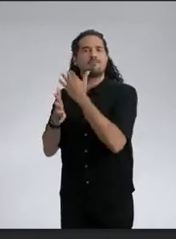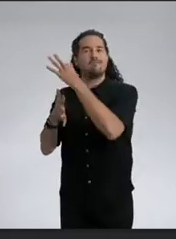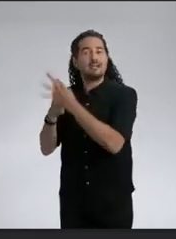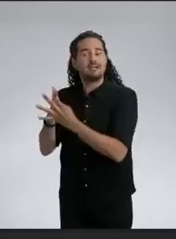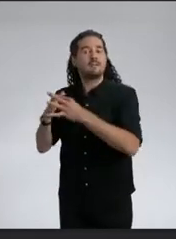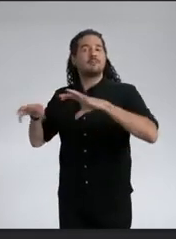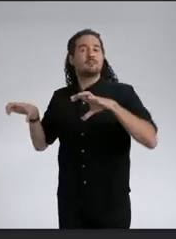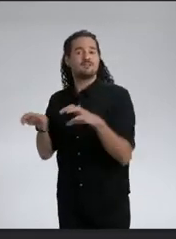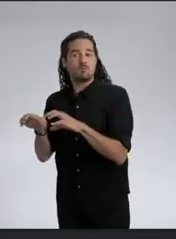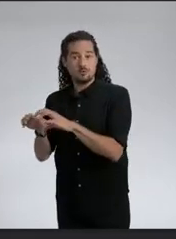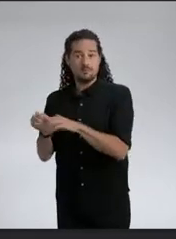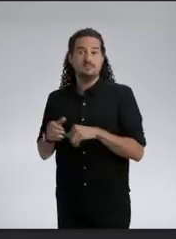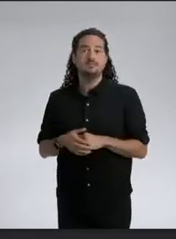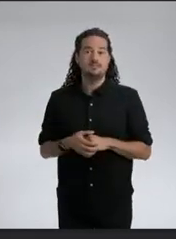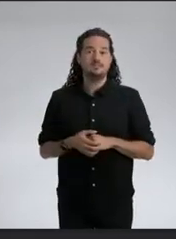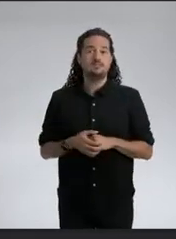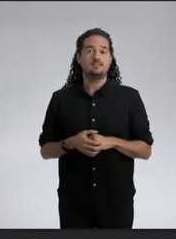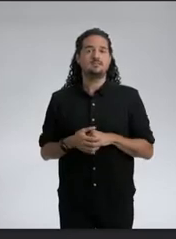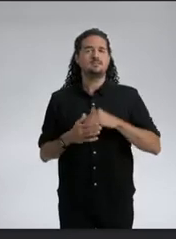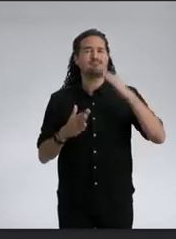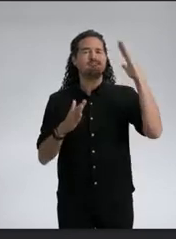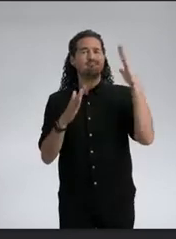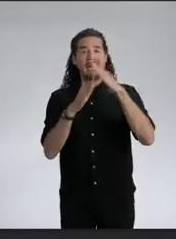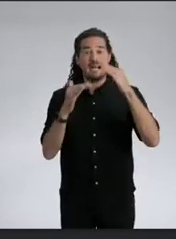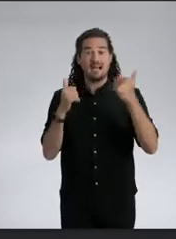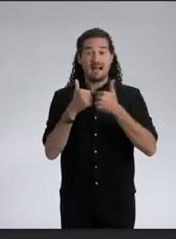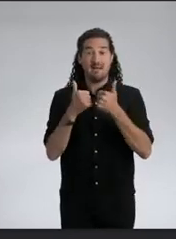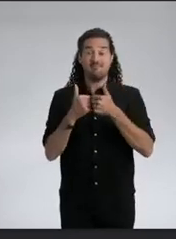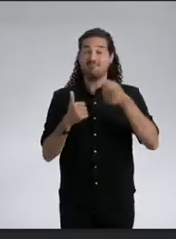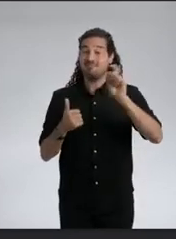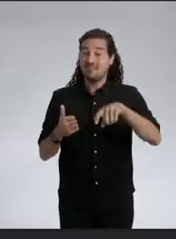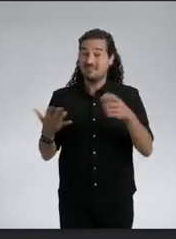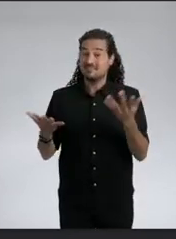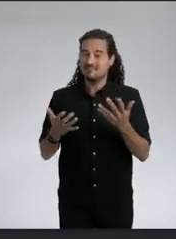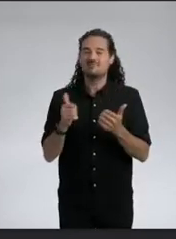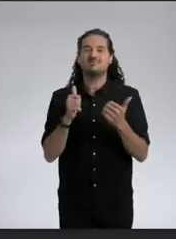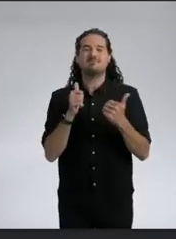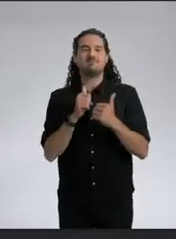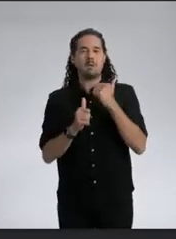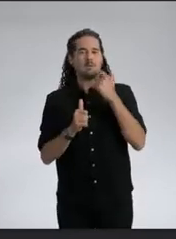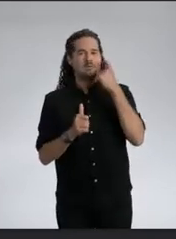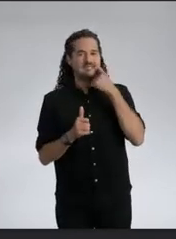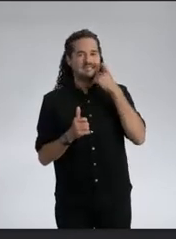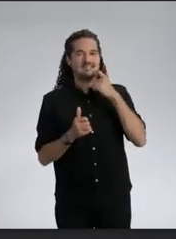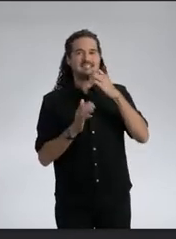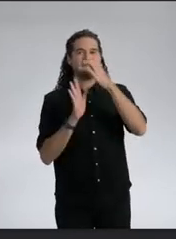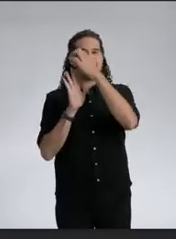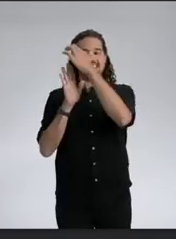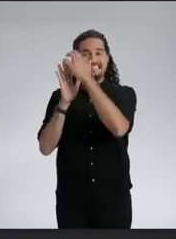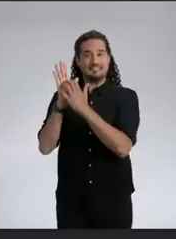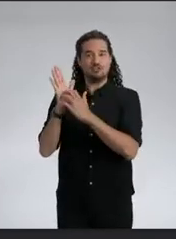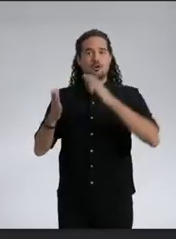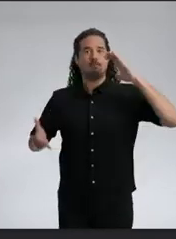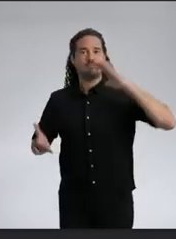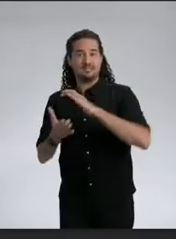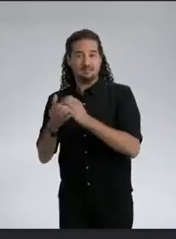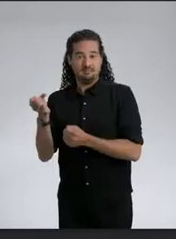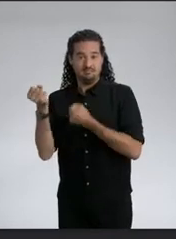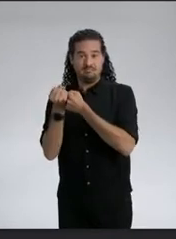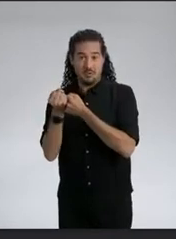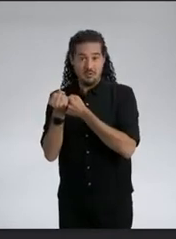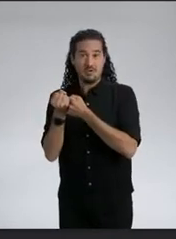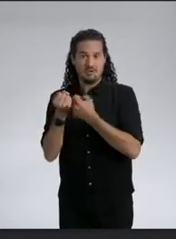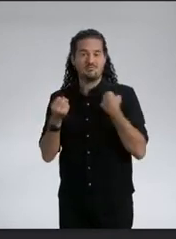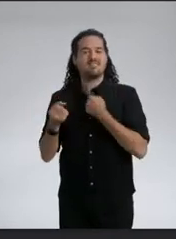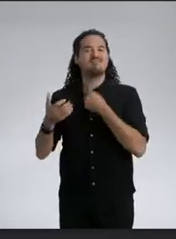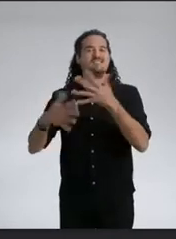Next, high-end AAA games also require the latest in modern texture compression support, which is why we have updated our powerful